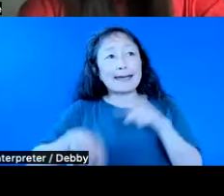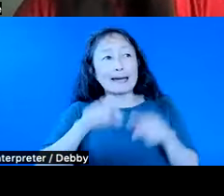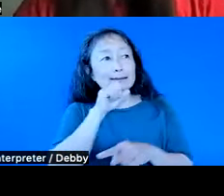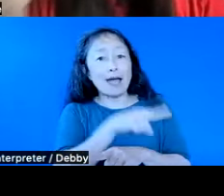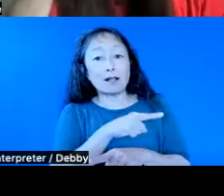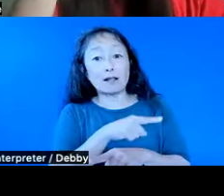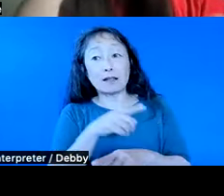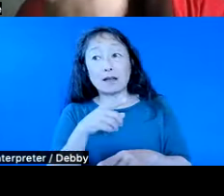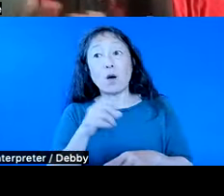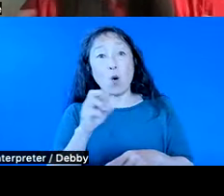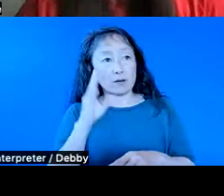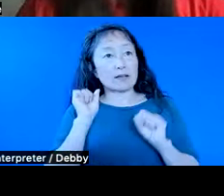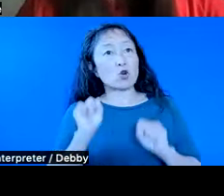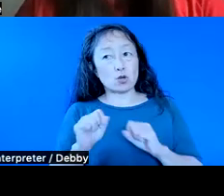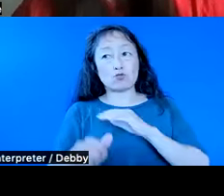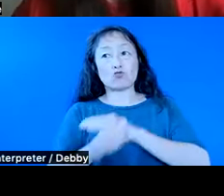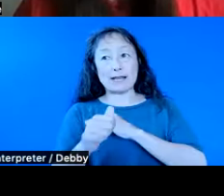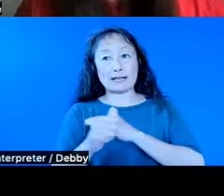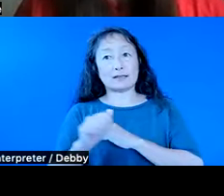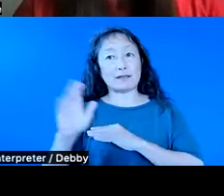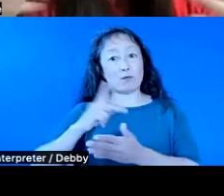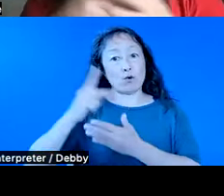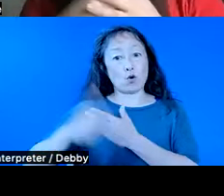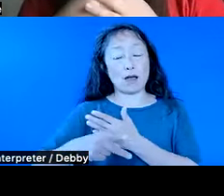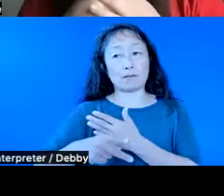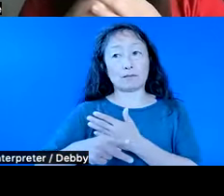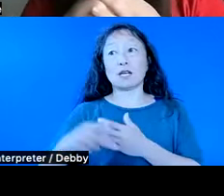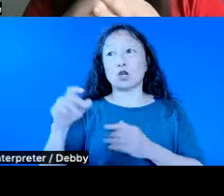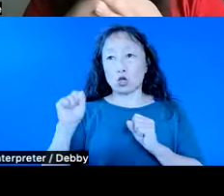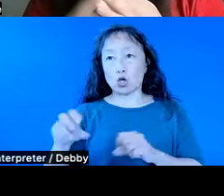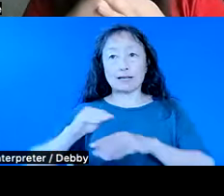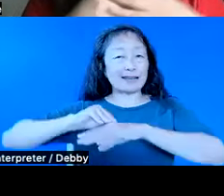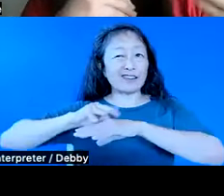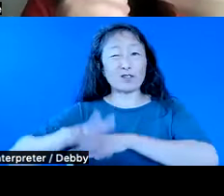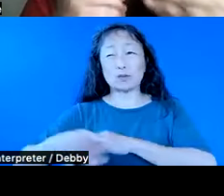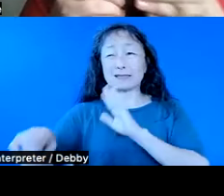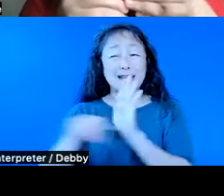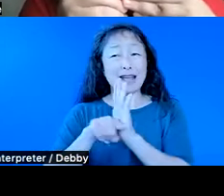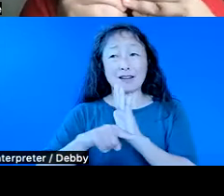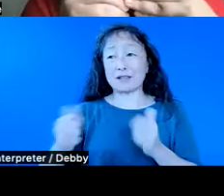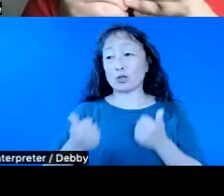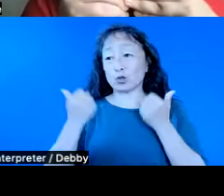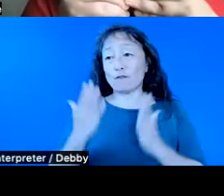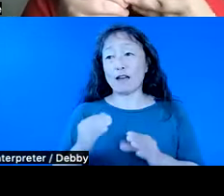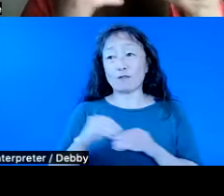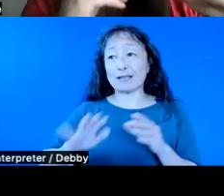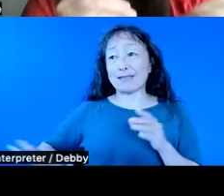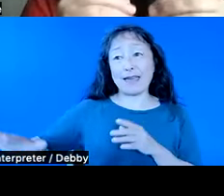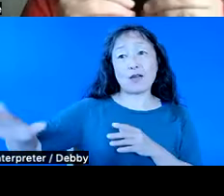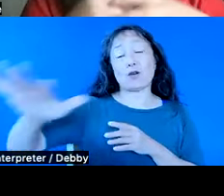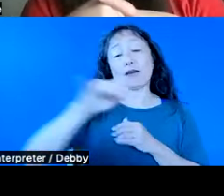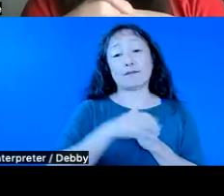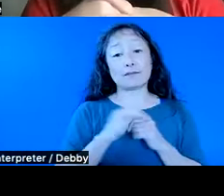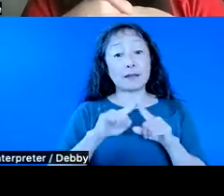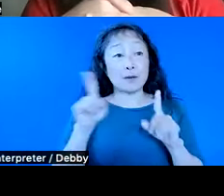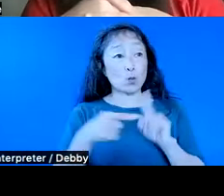huge impact on survivors across their whole area, right? But so once you're able to have those conversations and to name